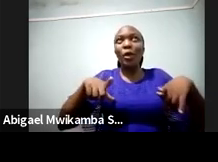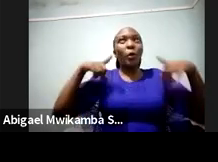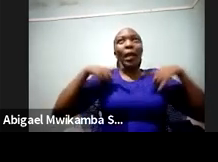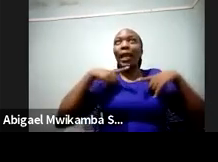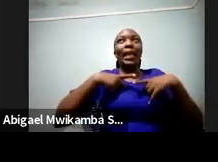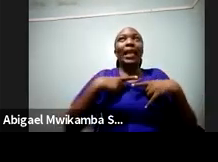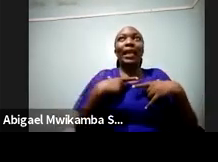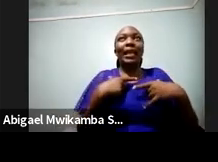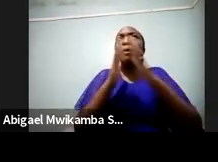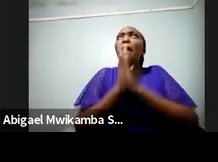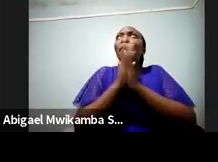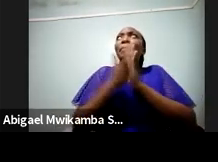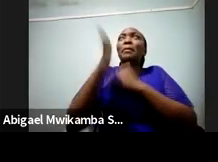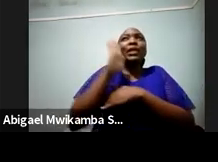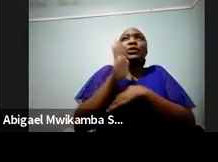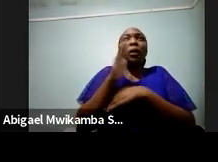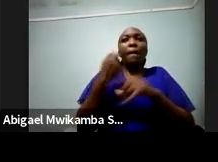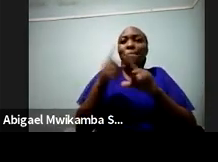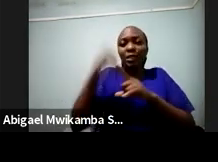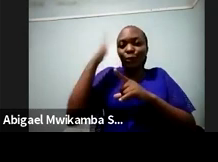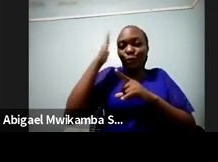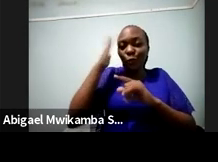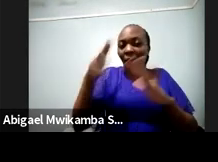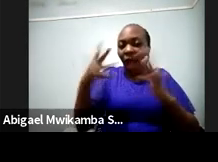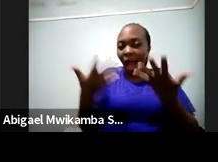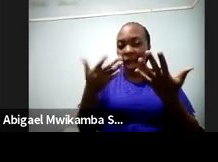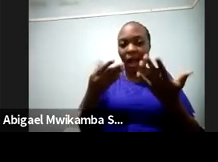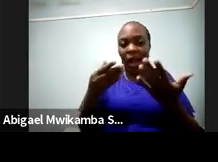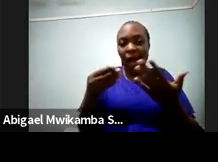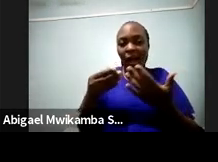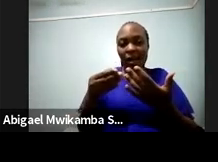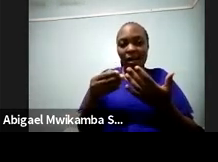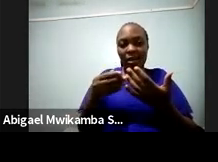it. Not because we are smart, because somehow we made it.